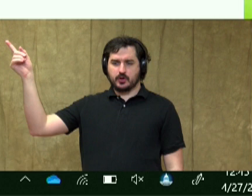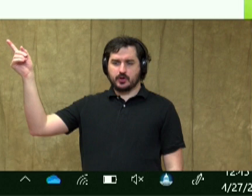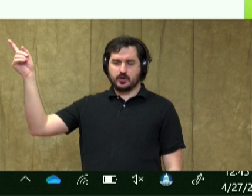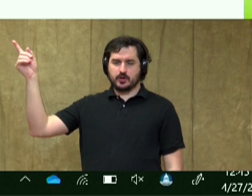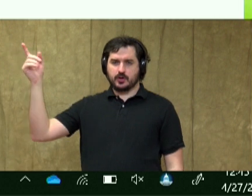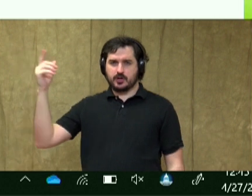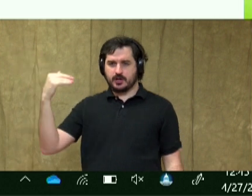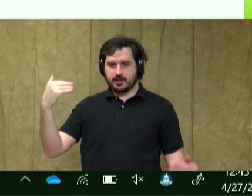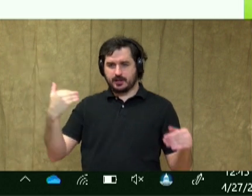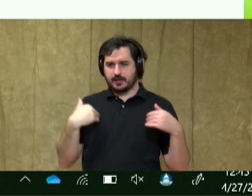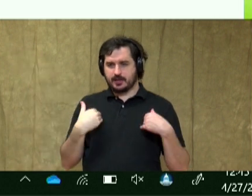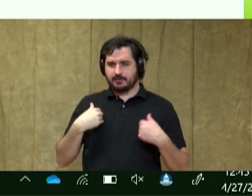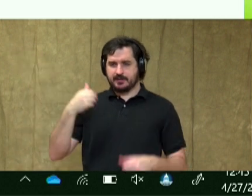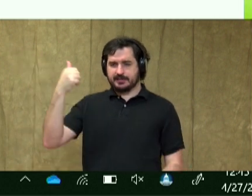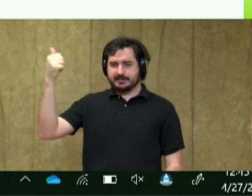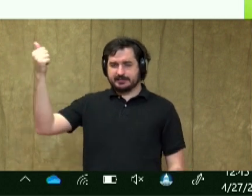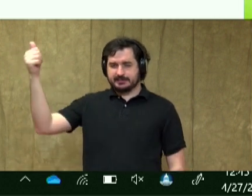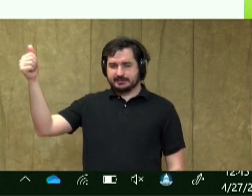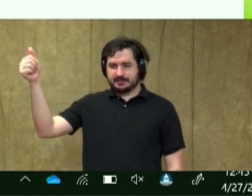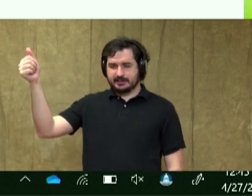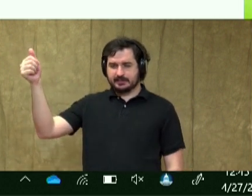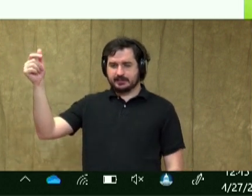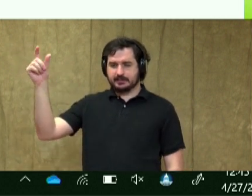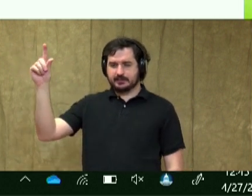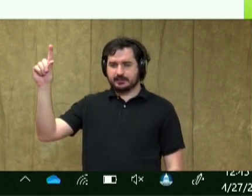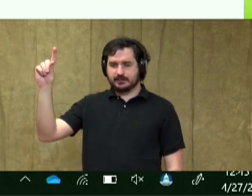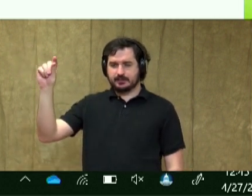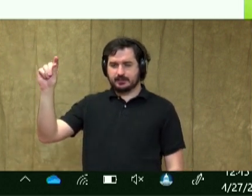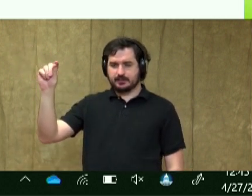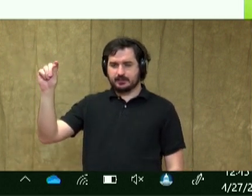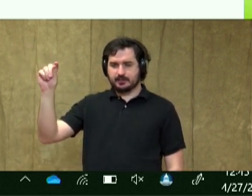have 10, 20,